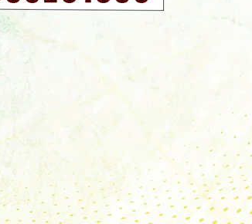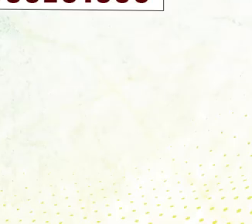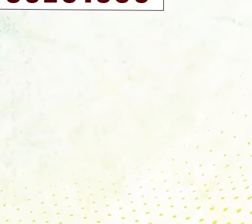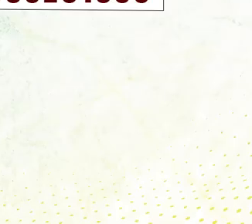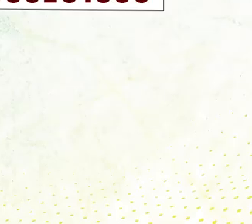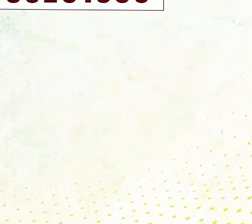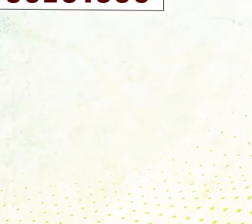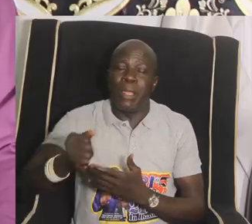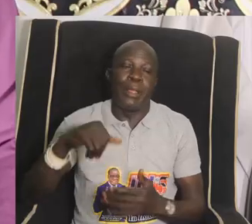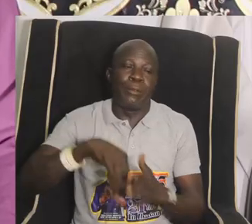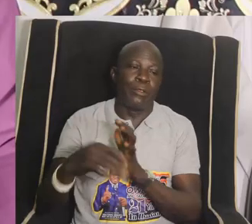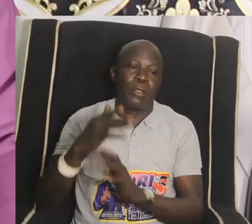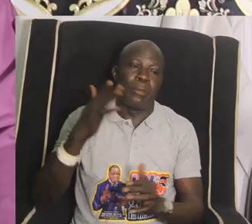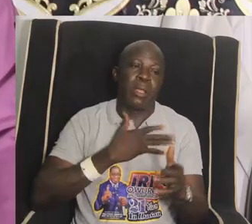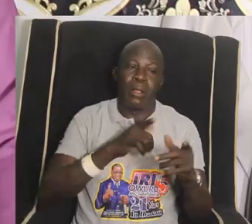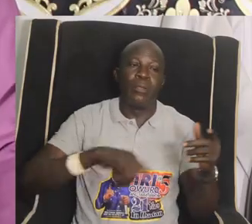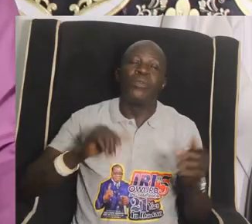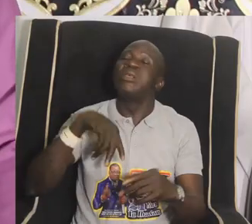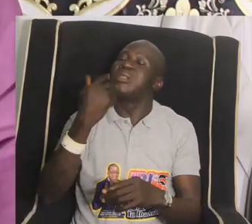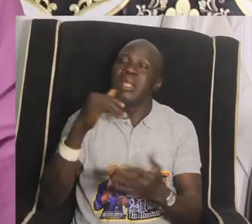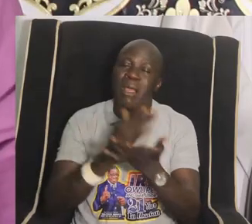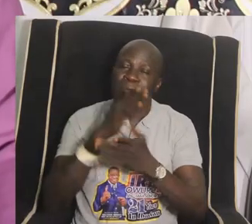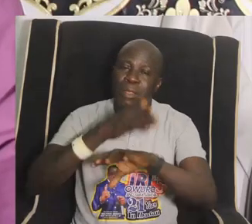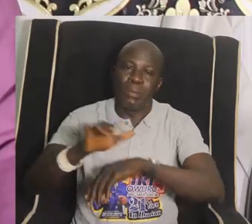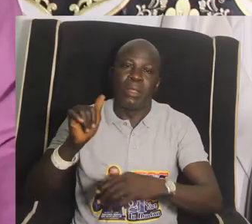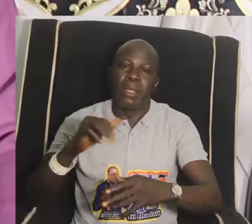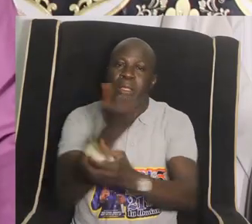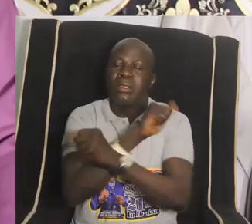gba o e se mo dupe sir say after me that